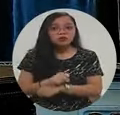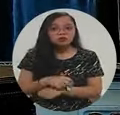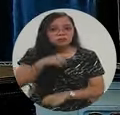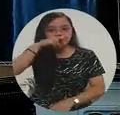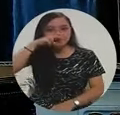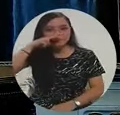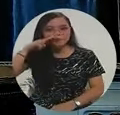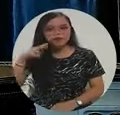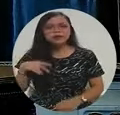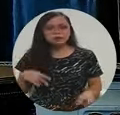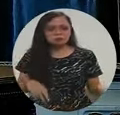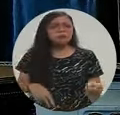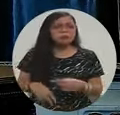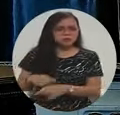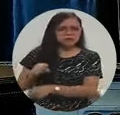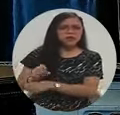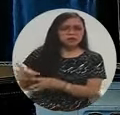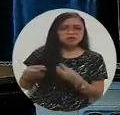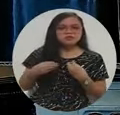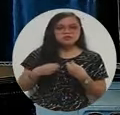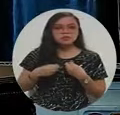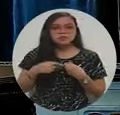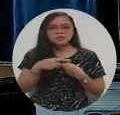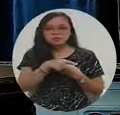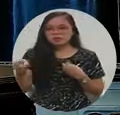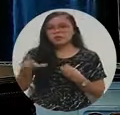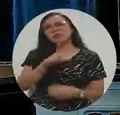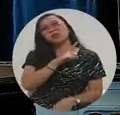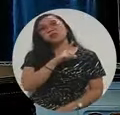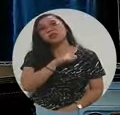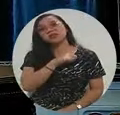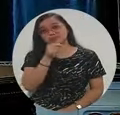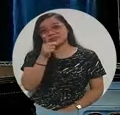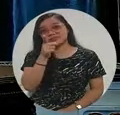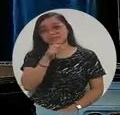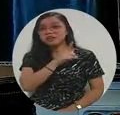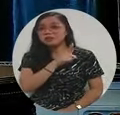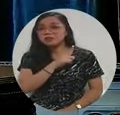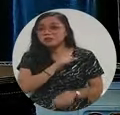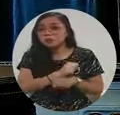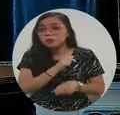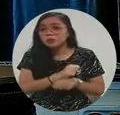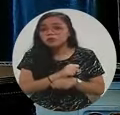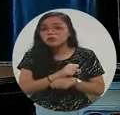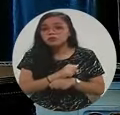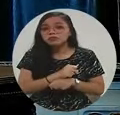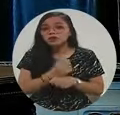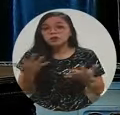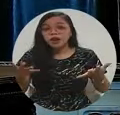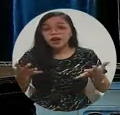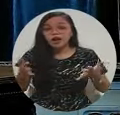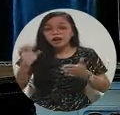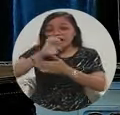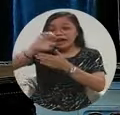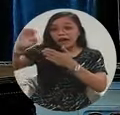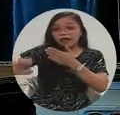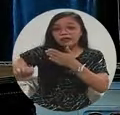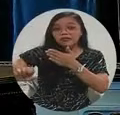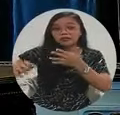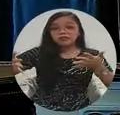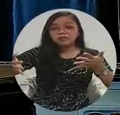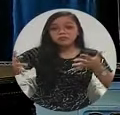Paul. And his number one principle is like this. Kining mensahe, agid sa mensahe kanina